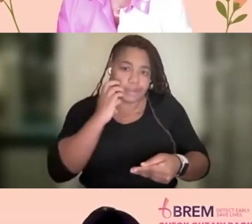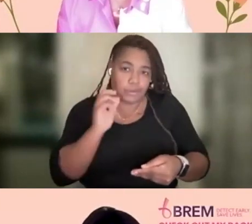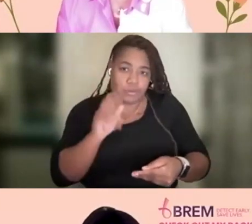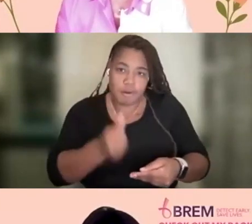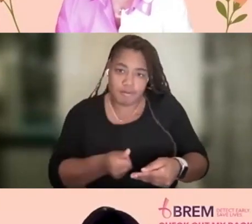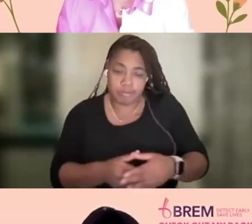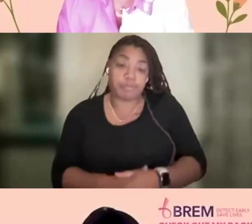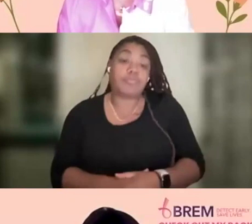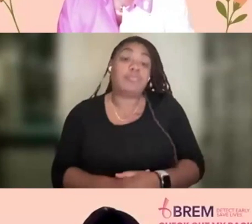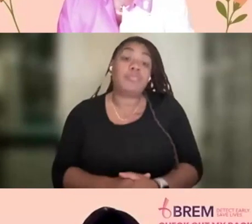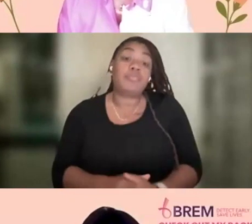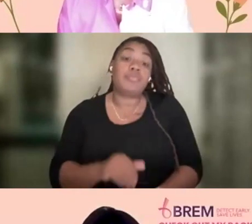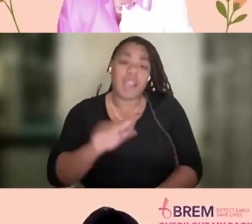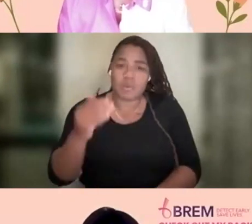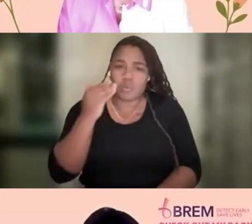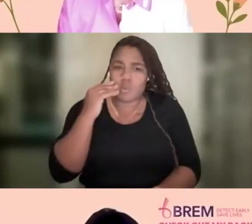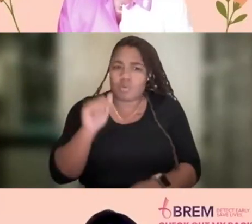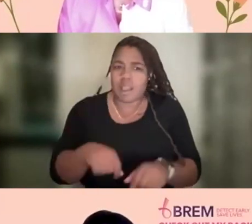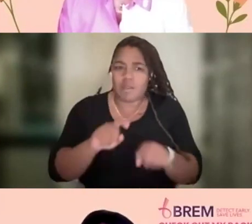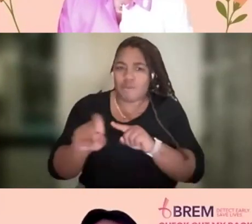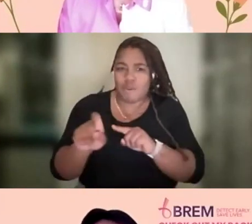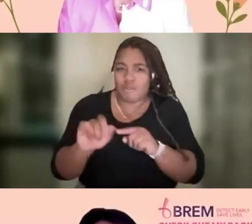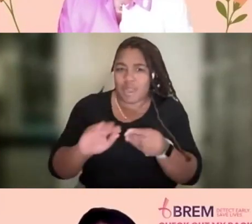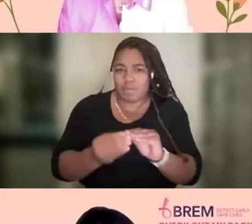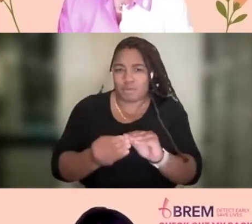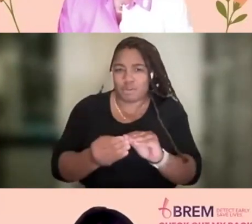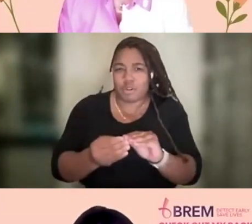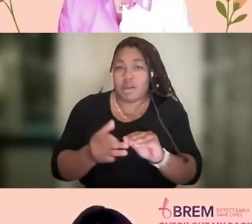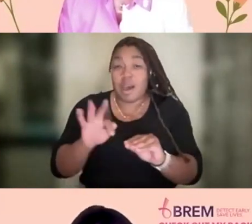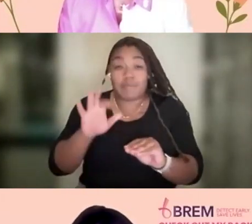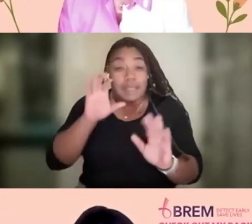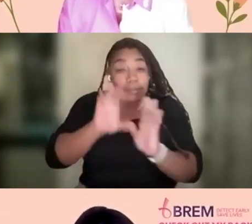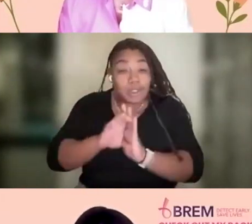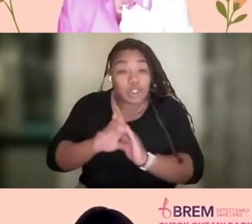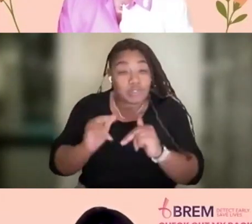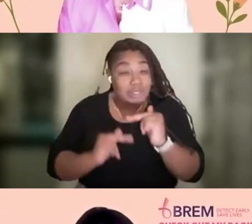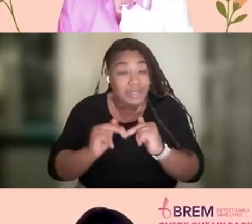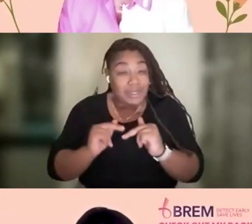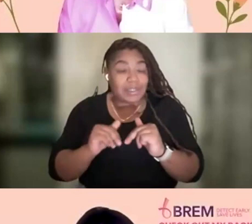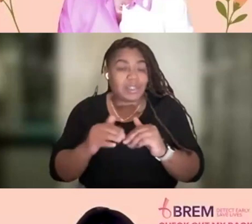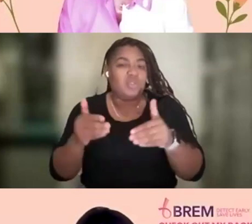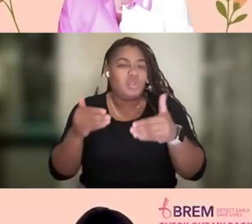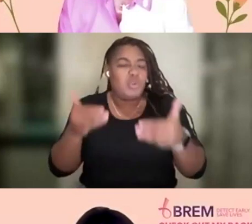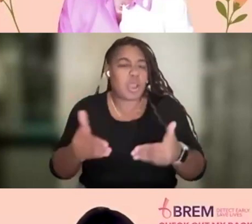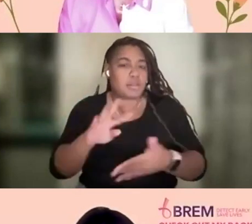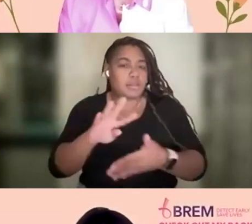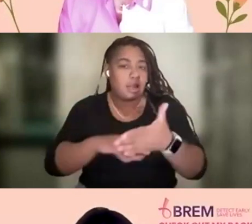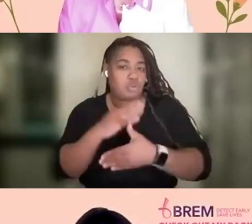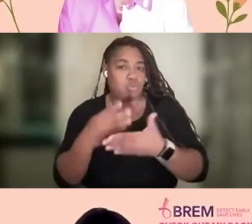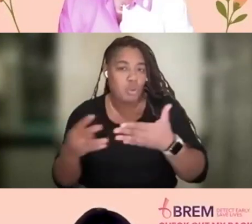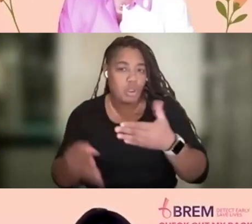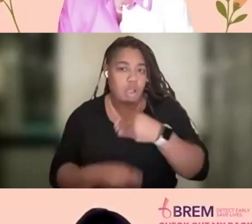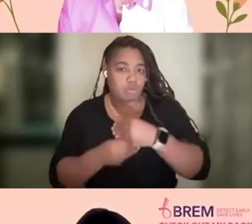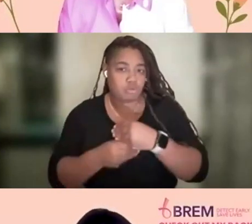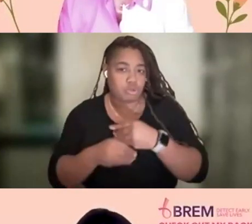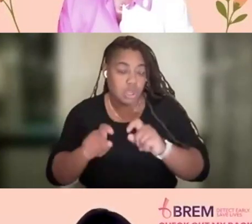And you can call the number of the imaging facility that you went to get that extra test scheduled. Ask for either an ultrasound